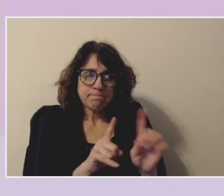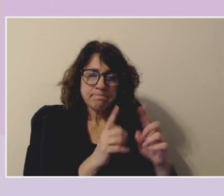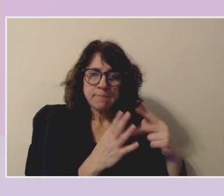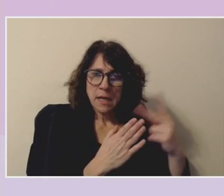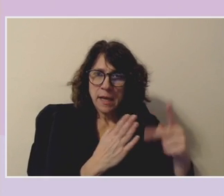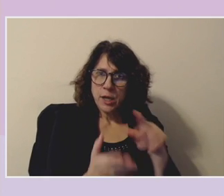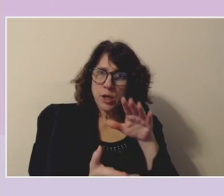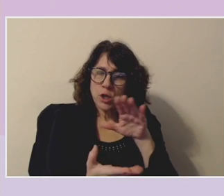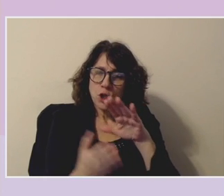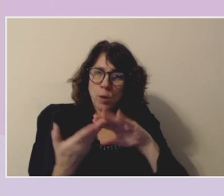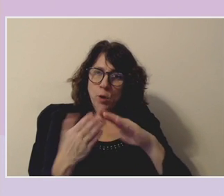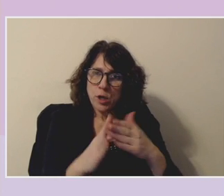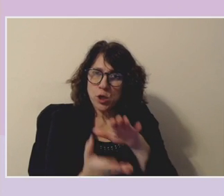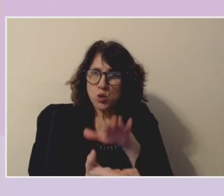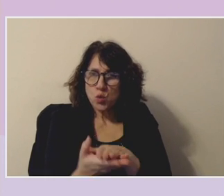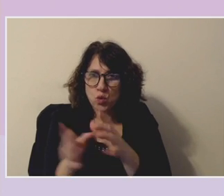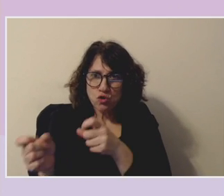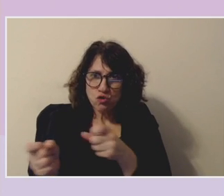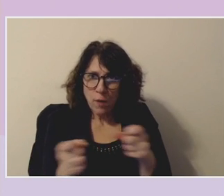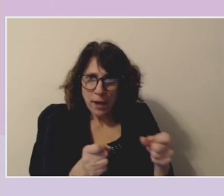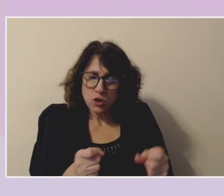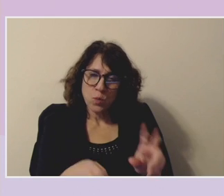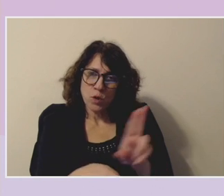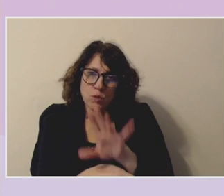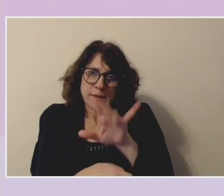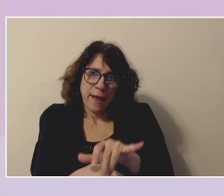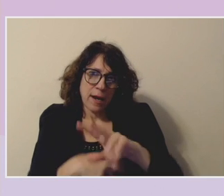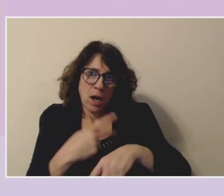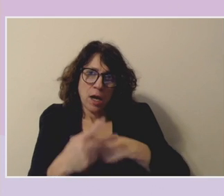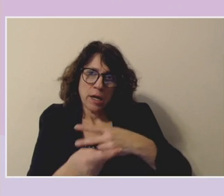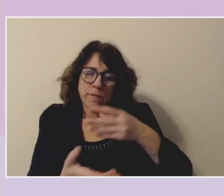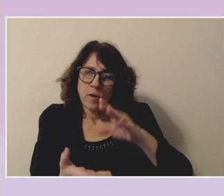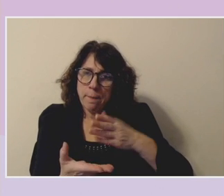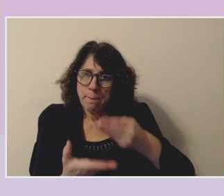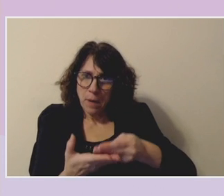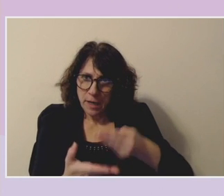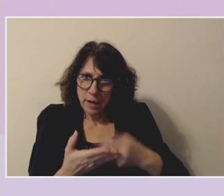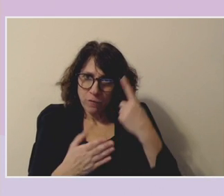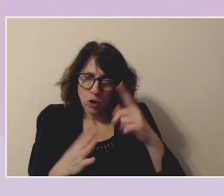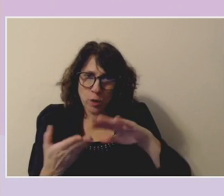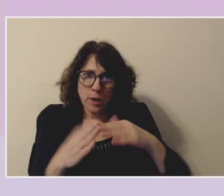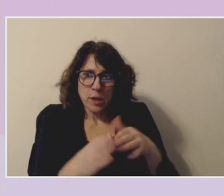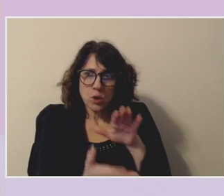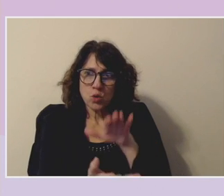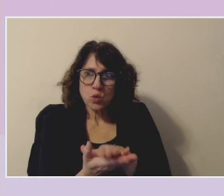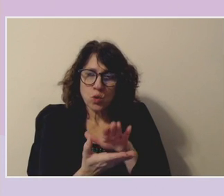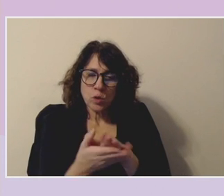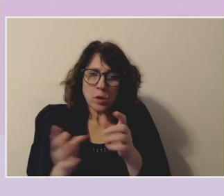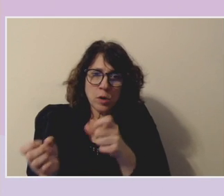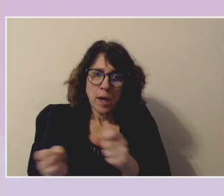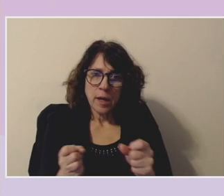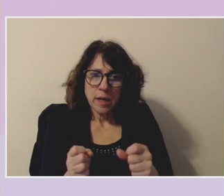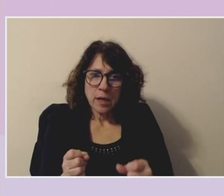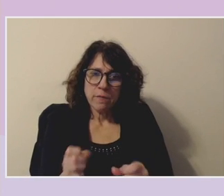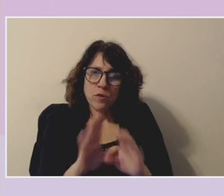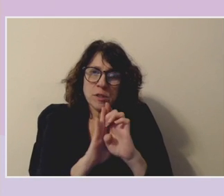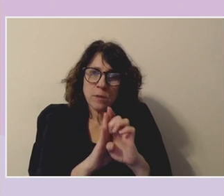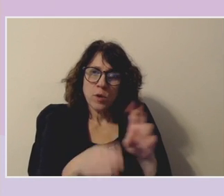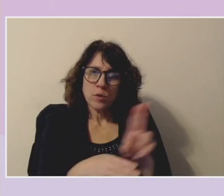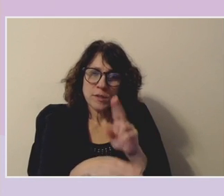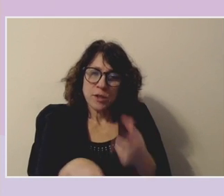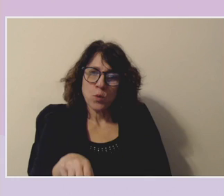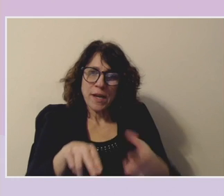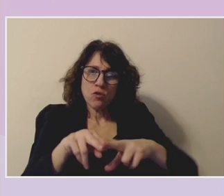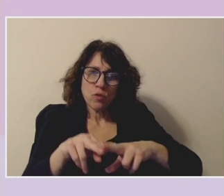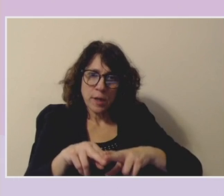strategy. So we're able to use some of that funding for our community school strategy as well. For example, we've also used it to greatly increase.